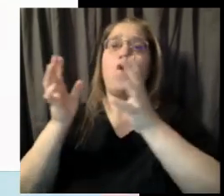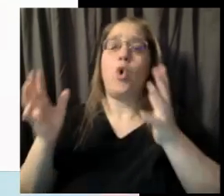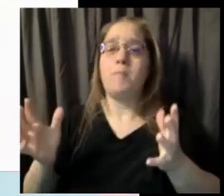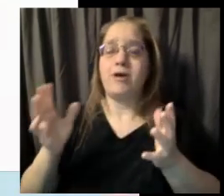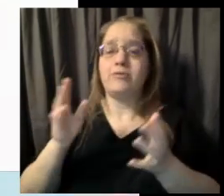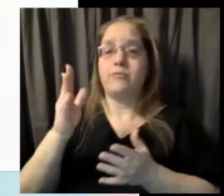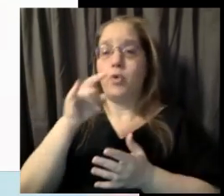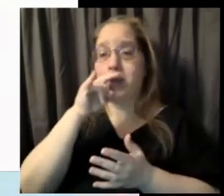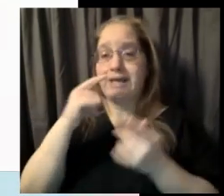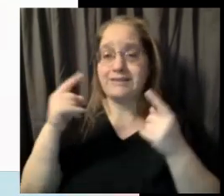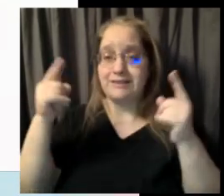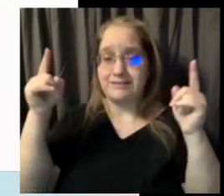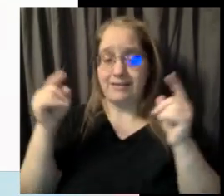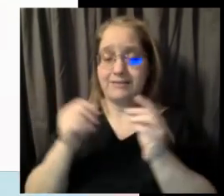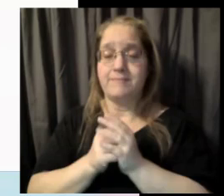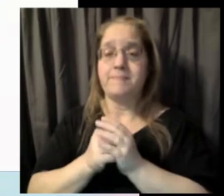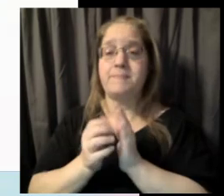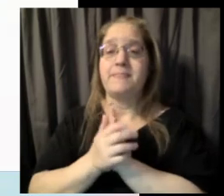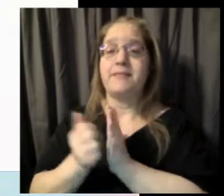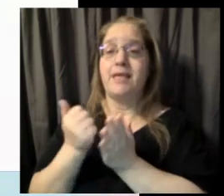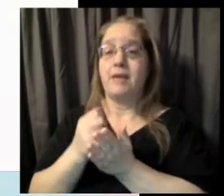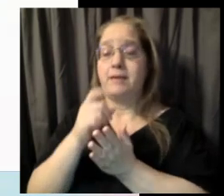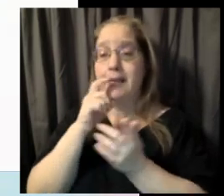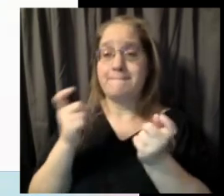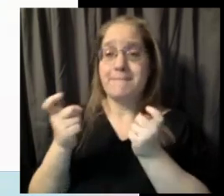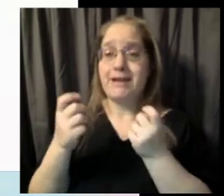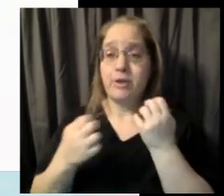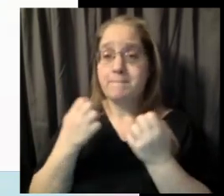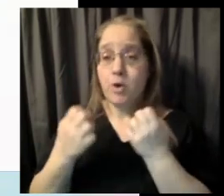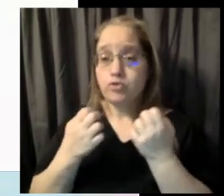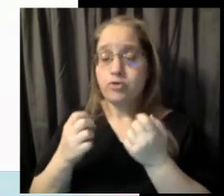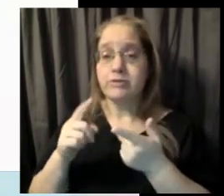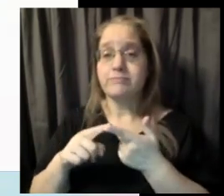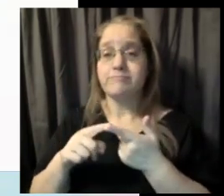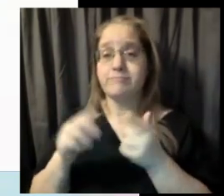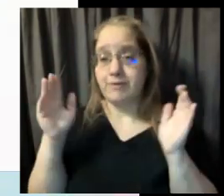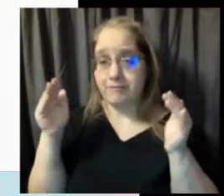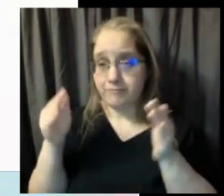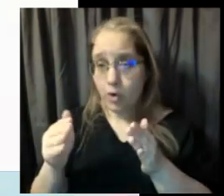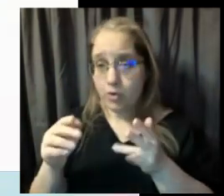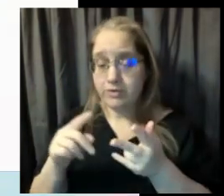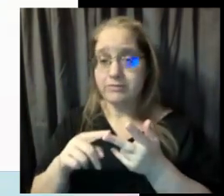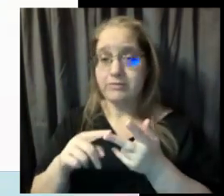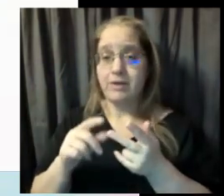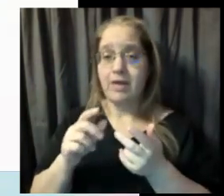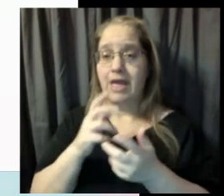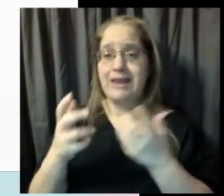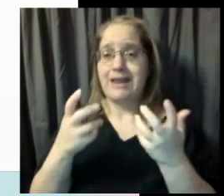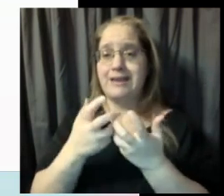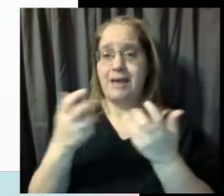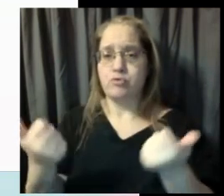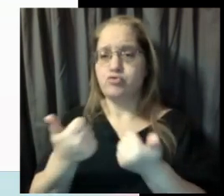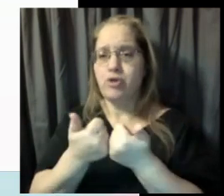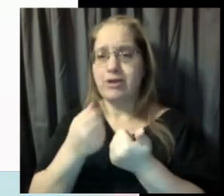many aspects of our child's success. These skills help children manage their emotions, stay focused, and adapt to